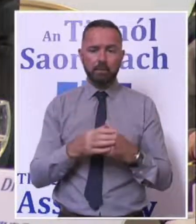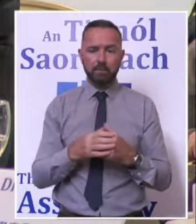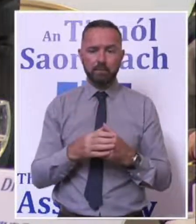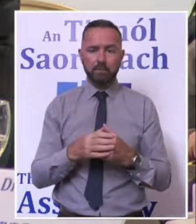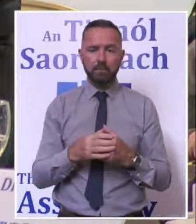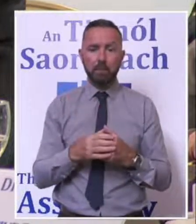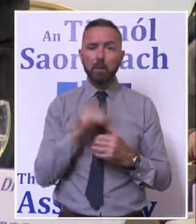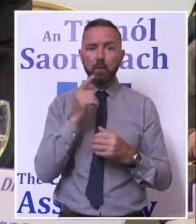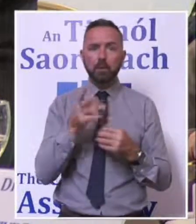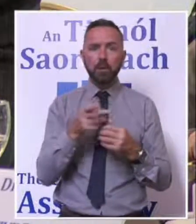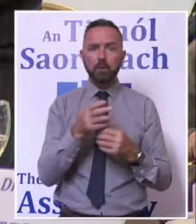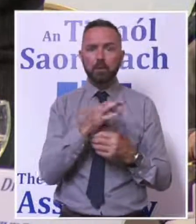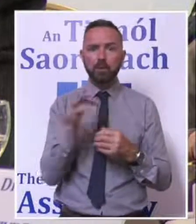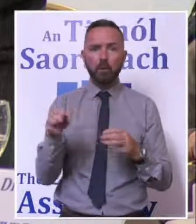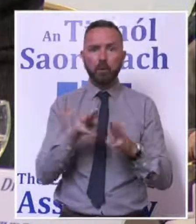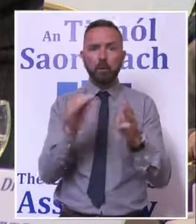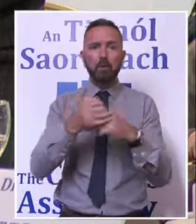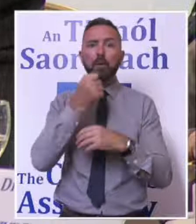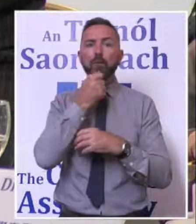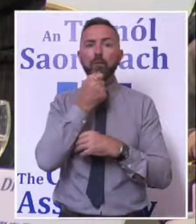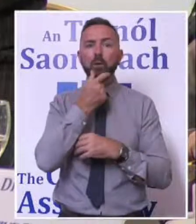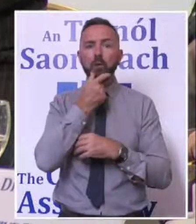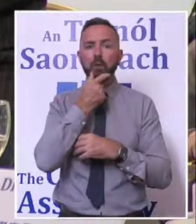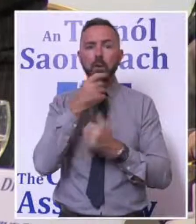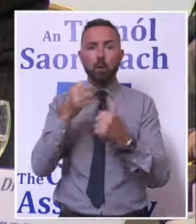Dublin. I'm not sure you'd have an intermediary